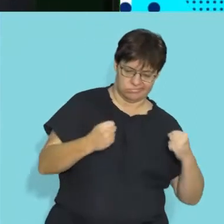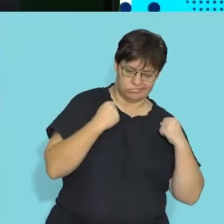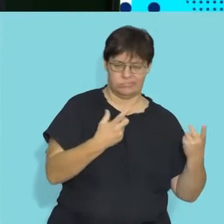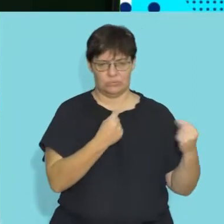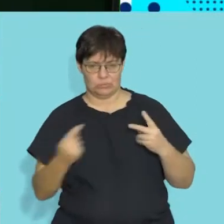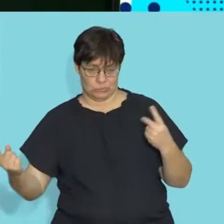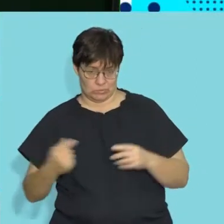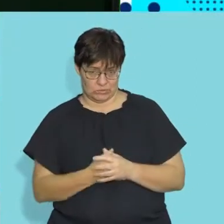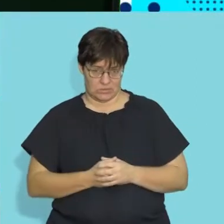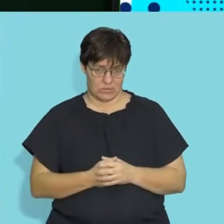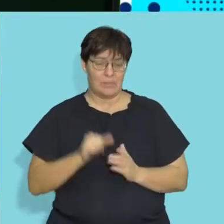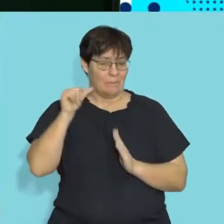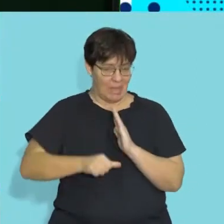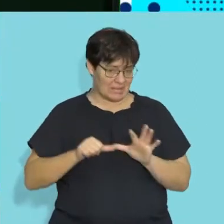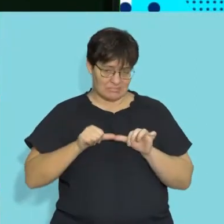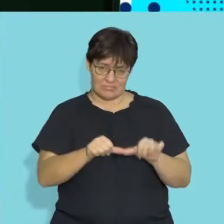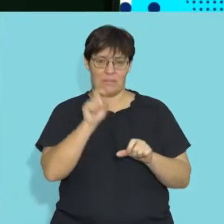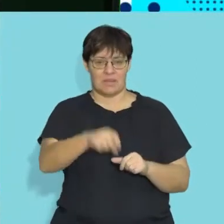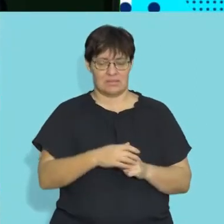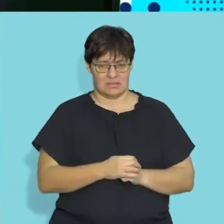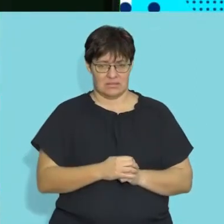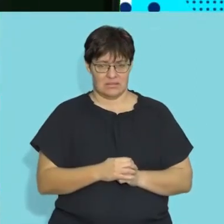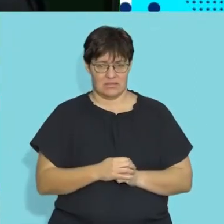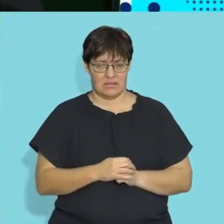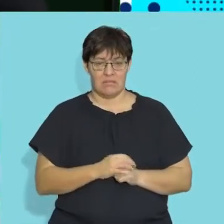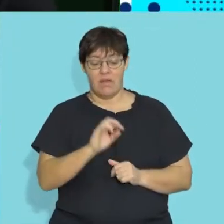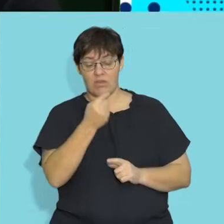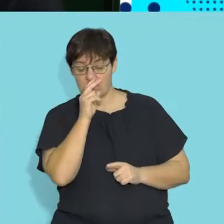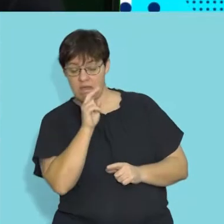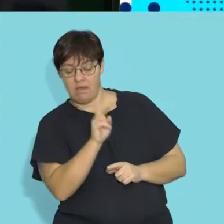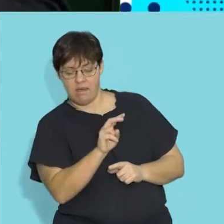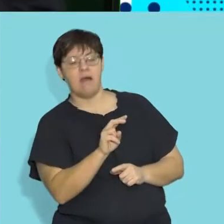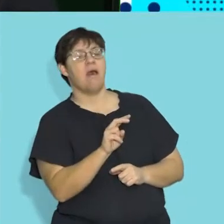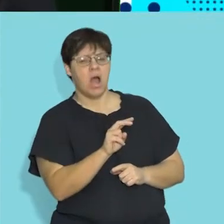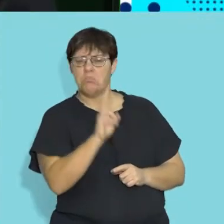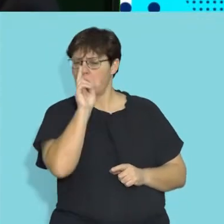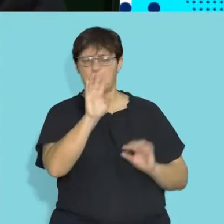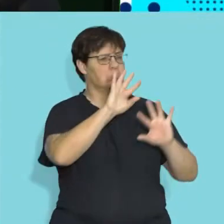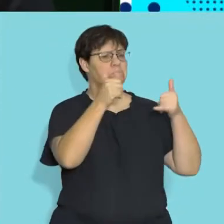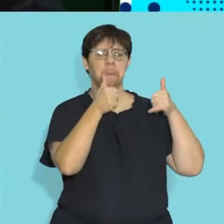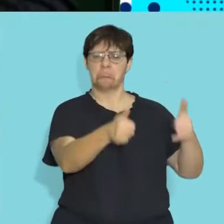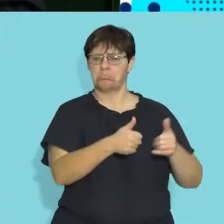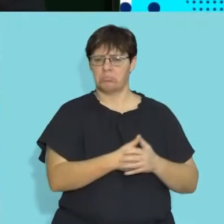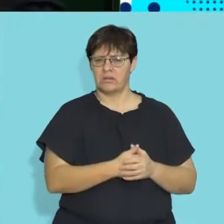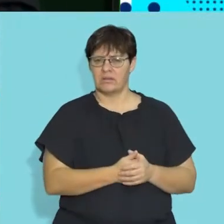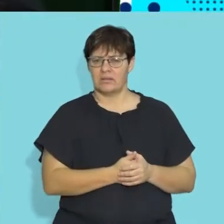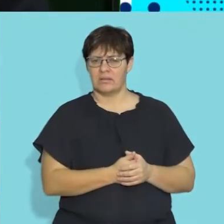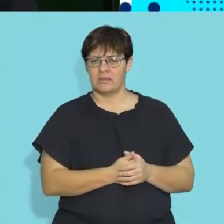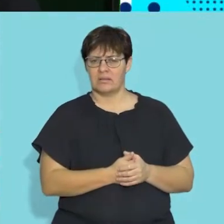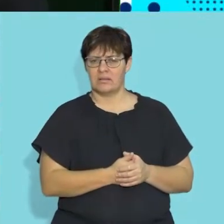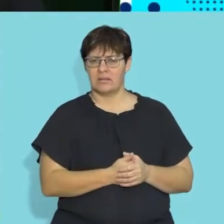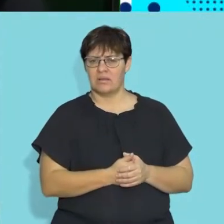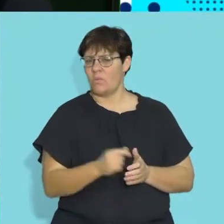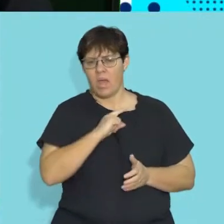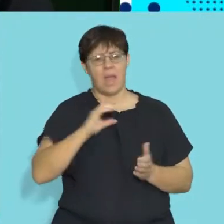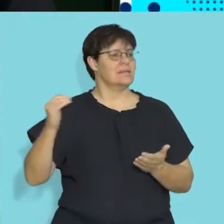So, although prima facie, at first sight, it appears that it was fantastic because